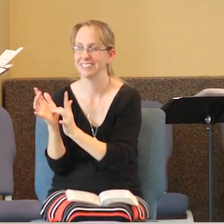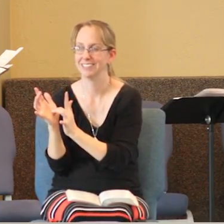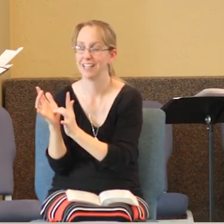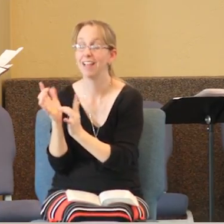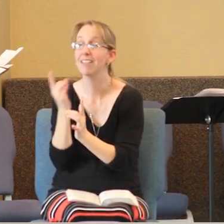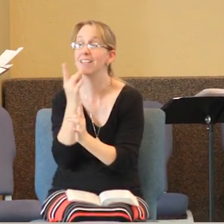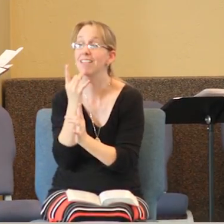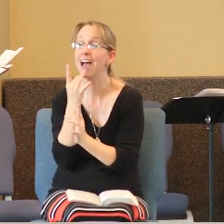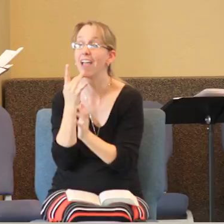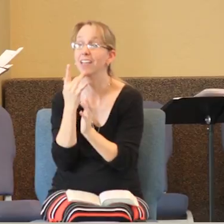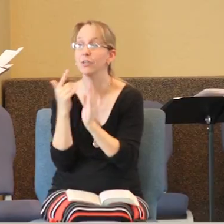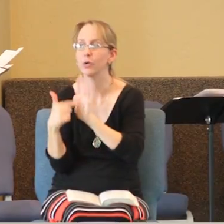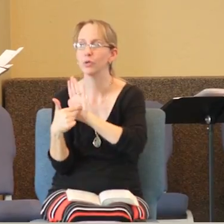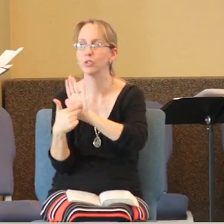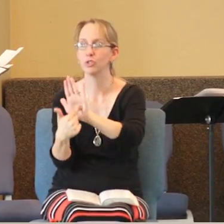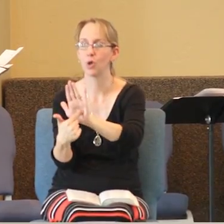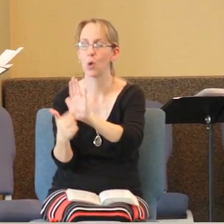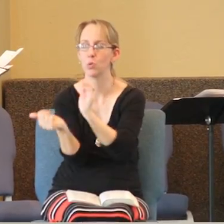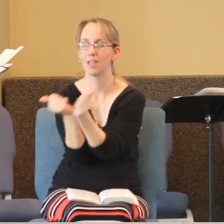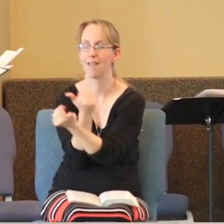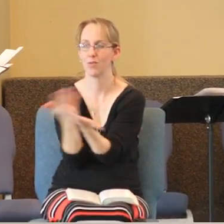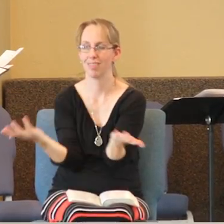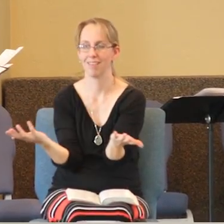reveals everything.